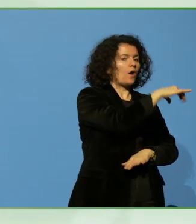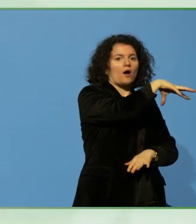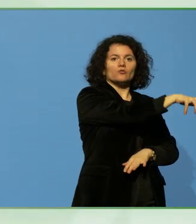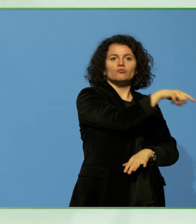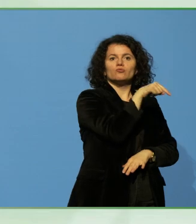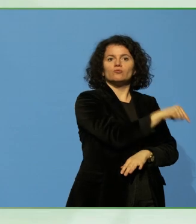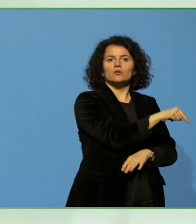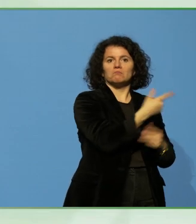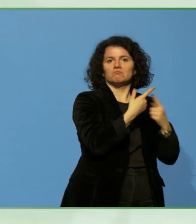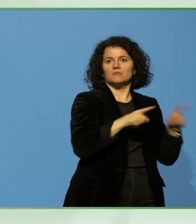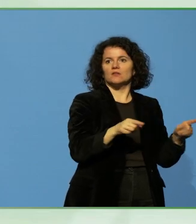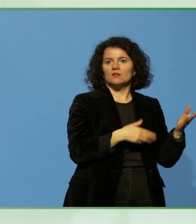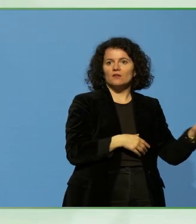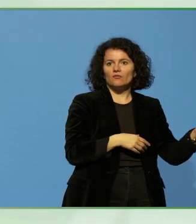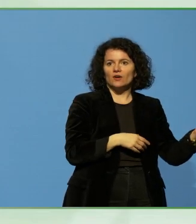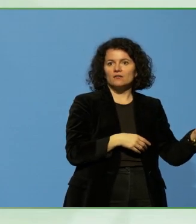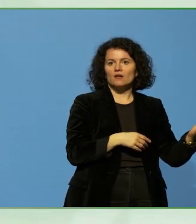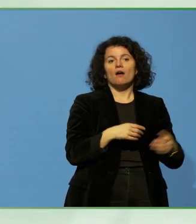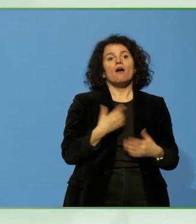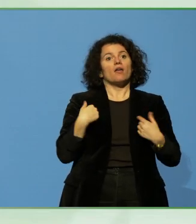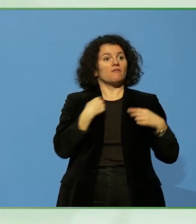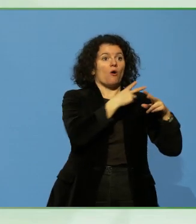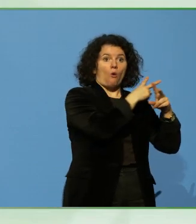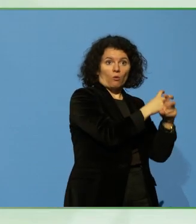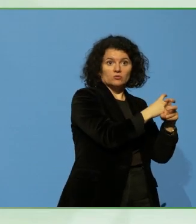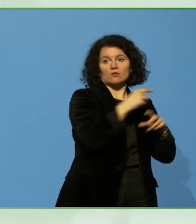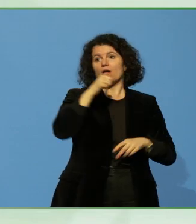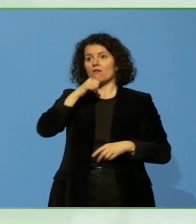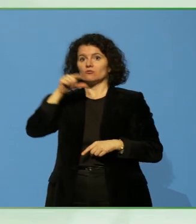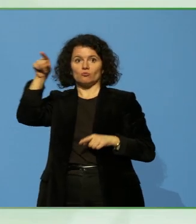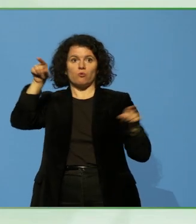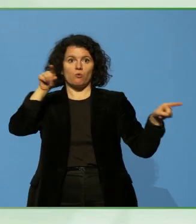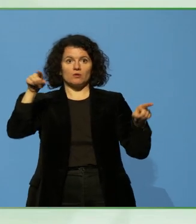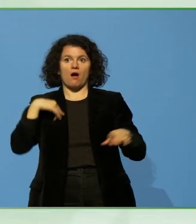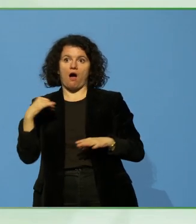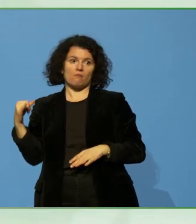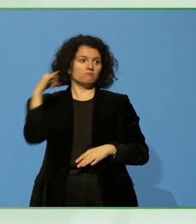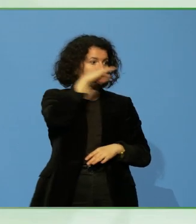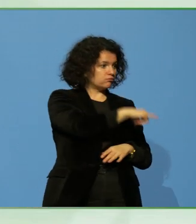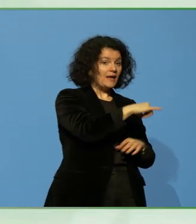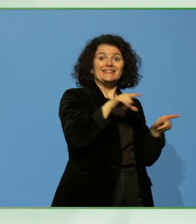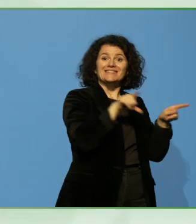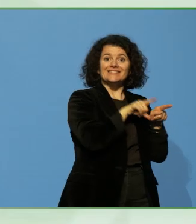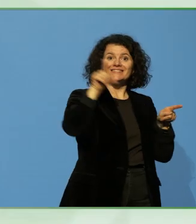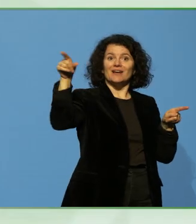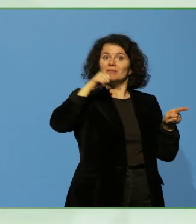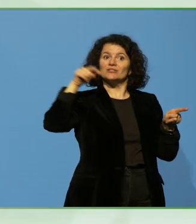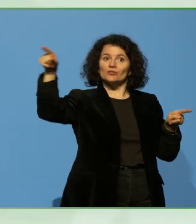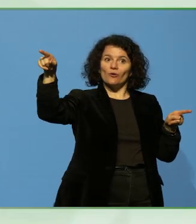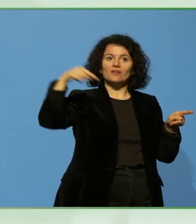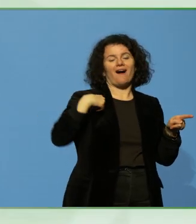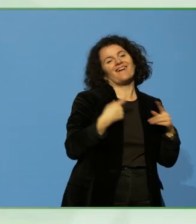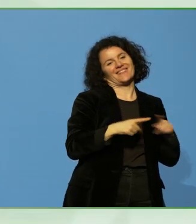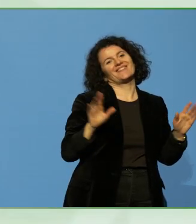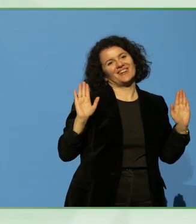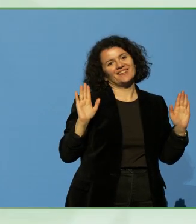work, do the solutions work the same in Austria over here, or in Germany, wherever? So I think that's also a